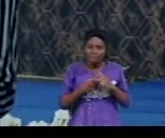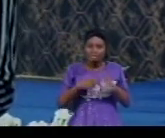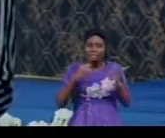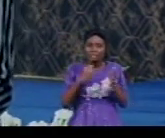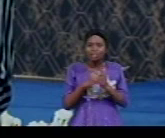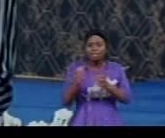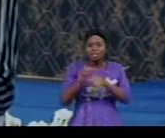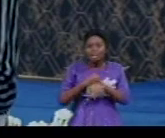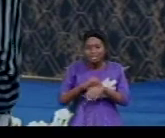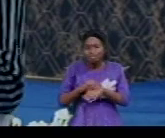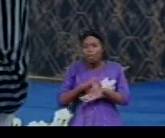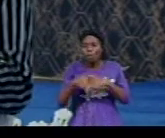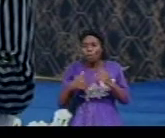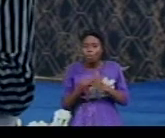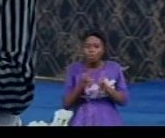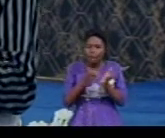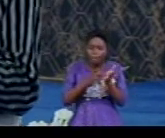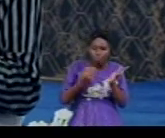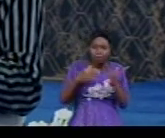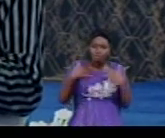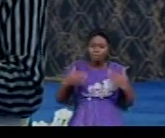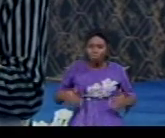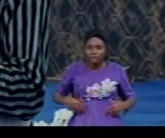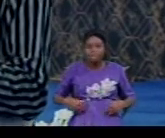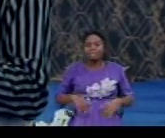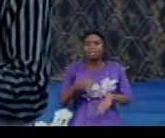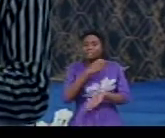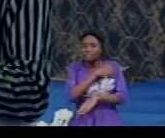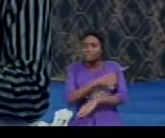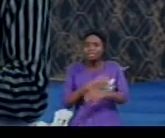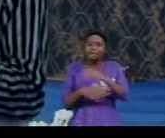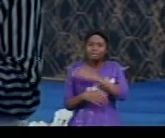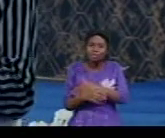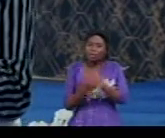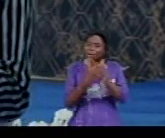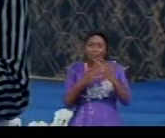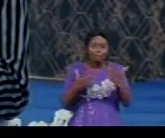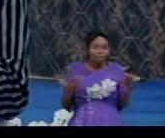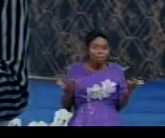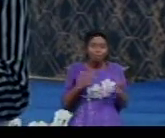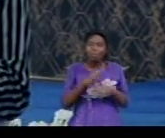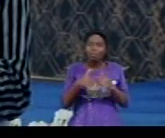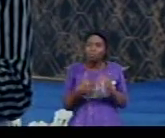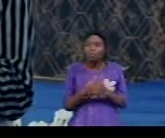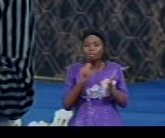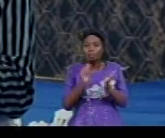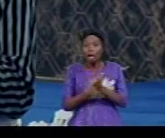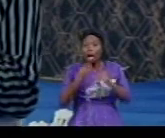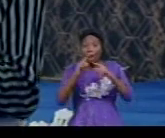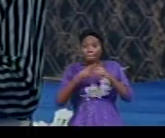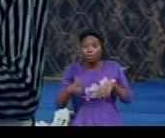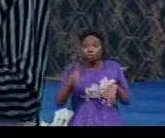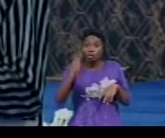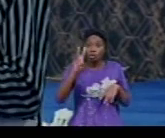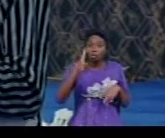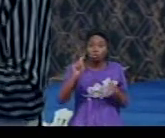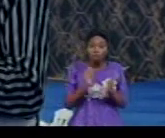body, and then there was protrusion at the anus, blood stain, and a lot of that. But 2001, because it